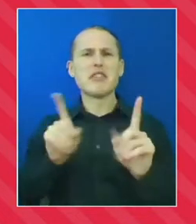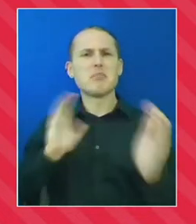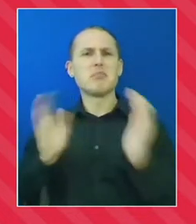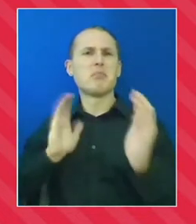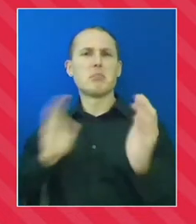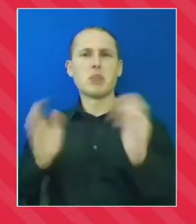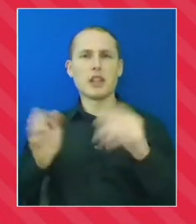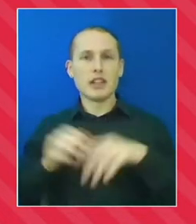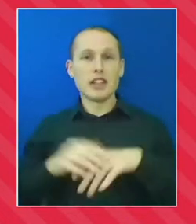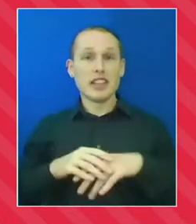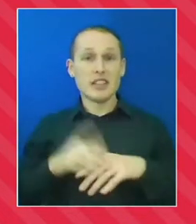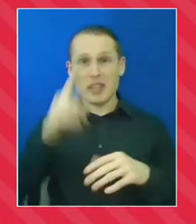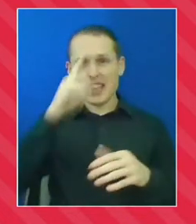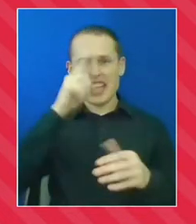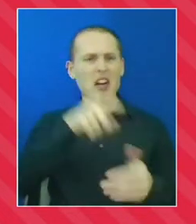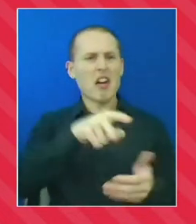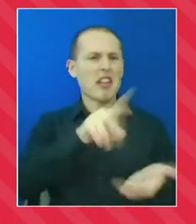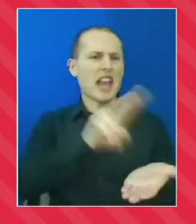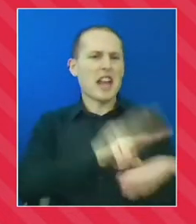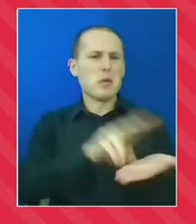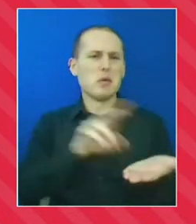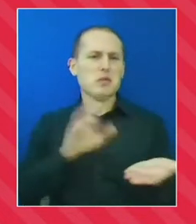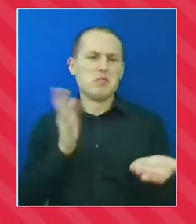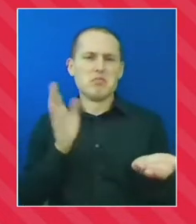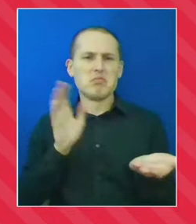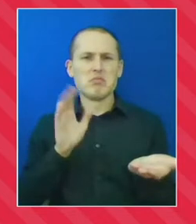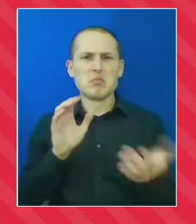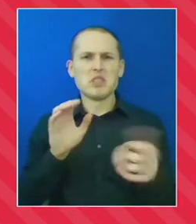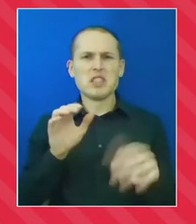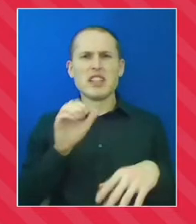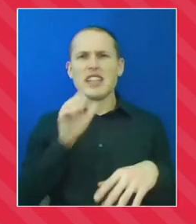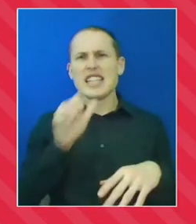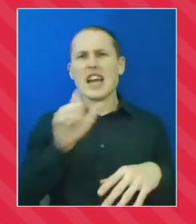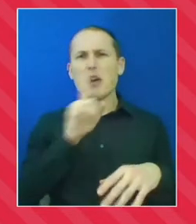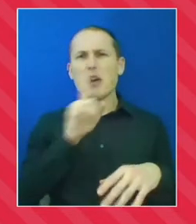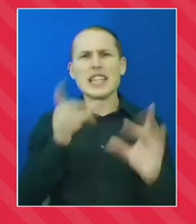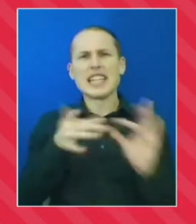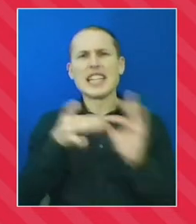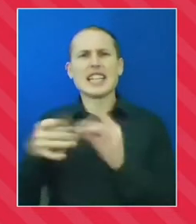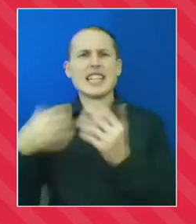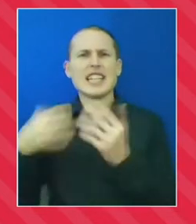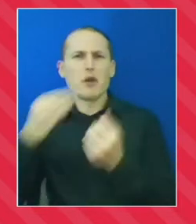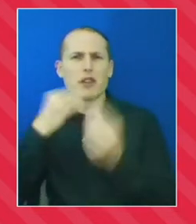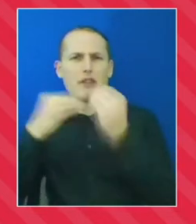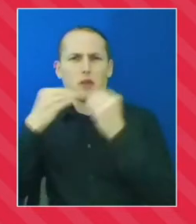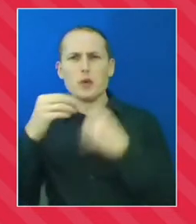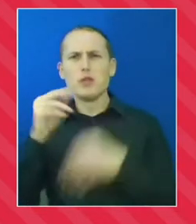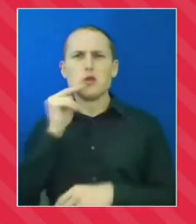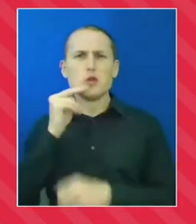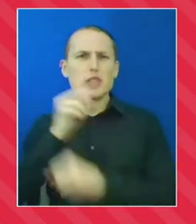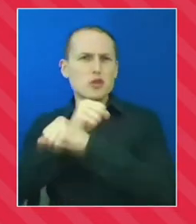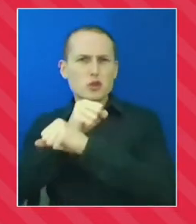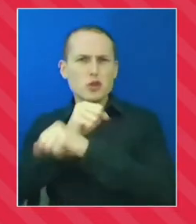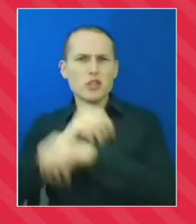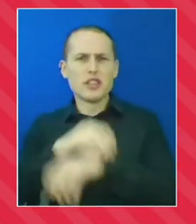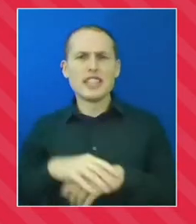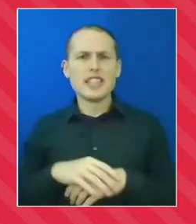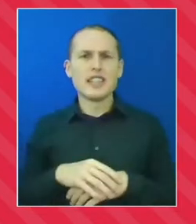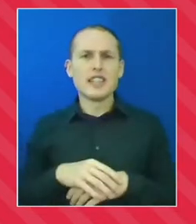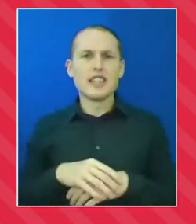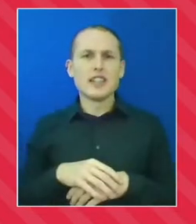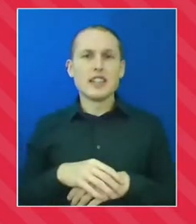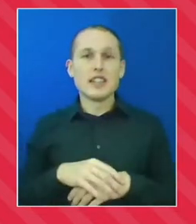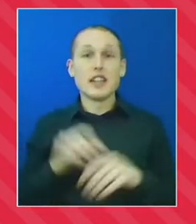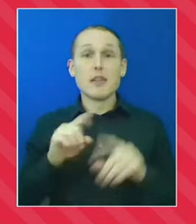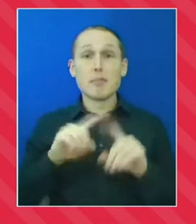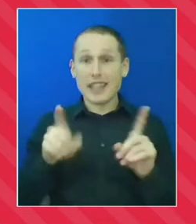like, well, what does this have to do with healthy food or nutrition security? But the structures that impact nutrition security